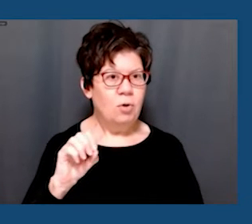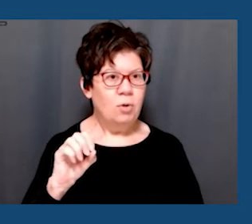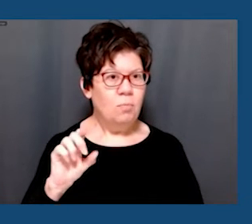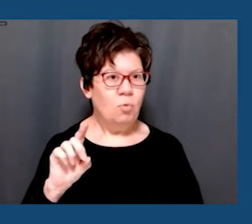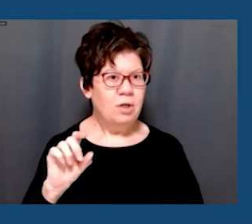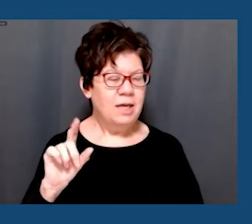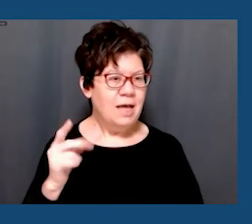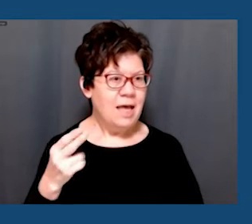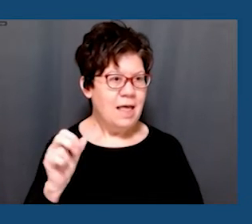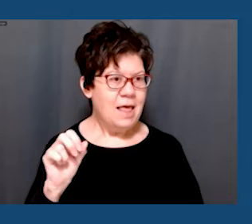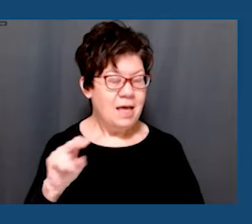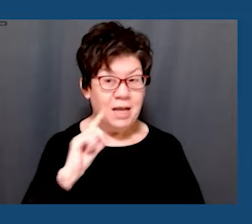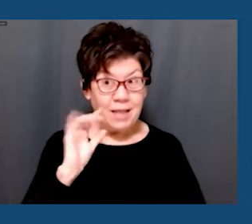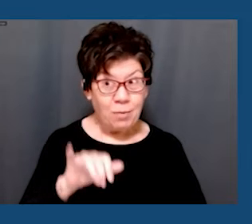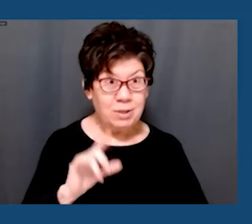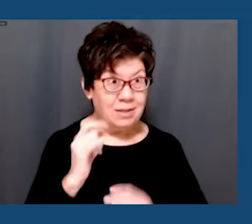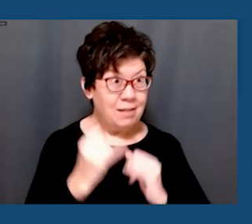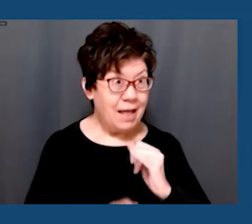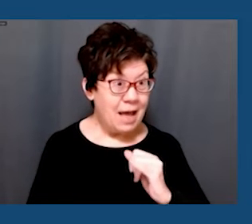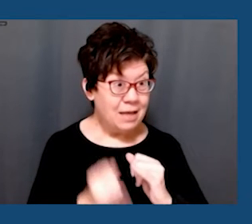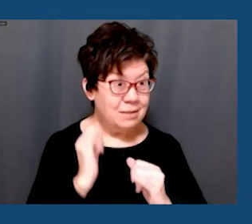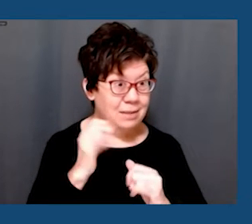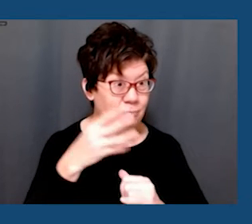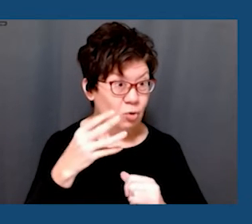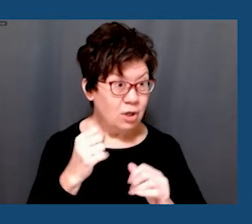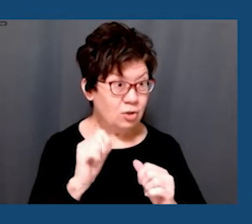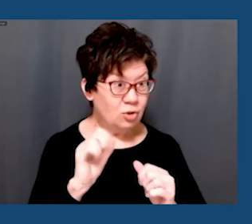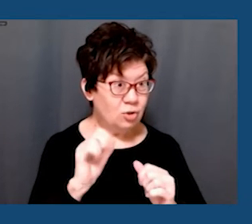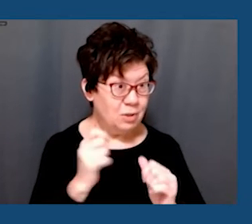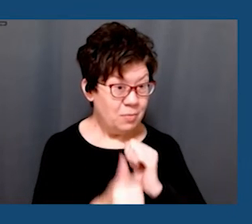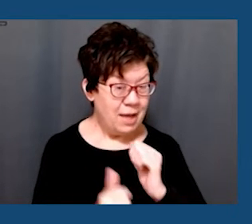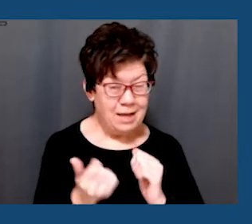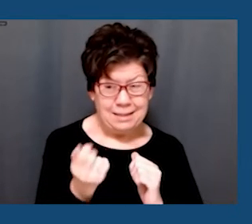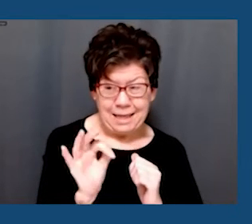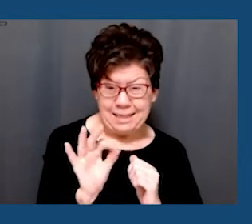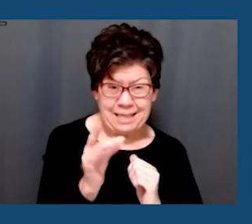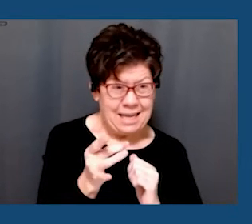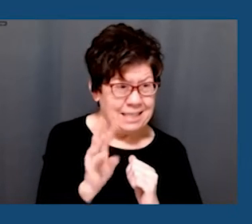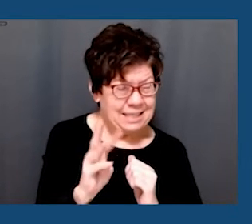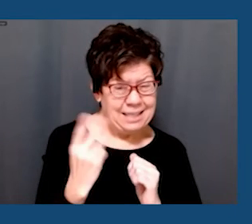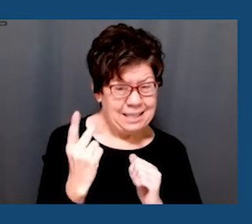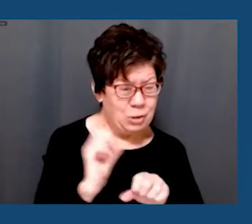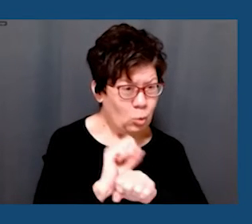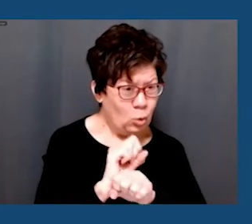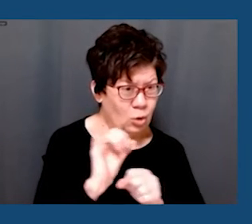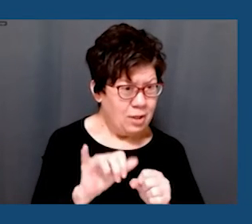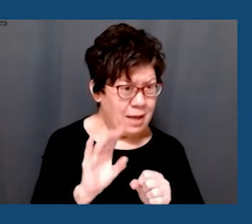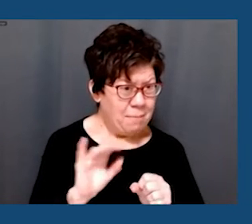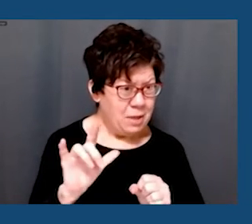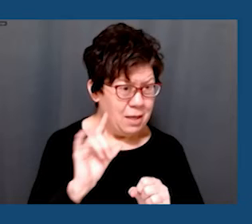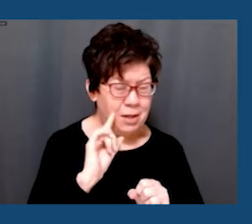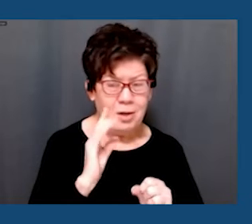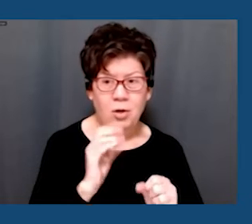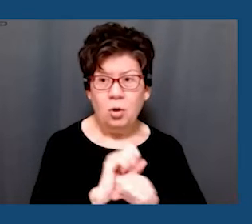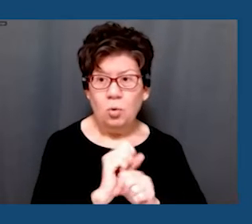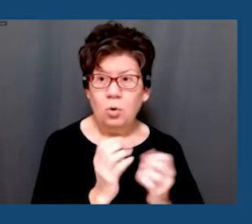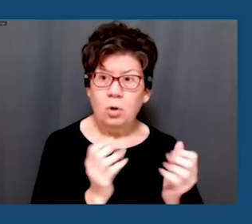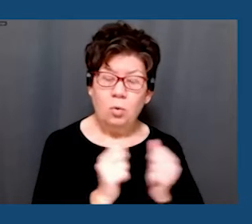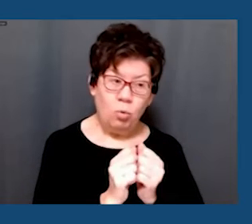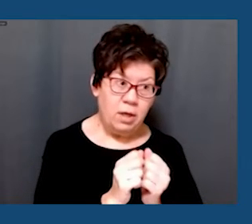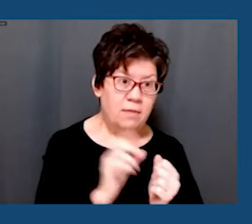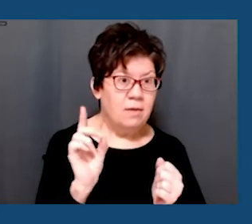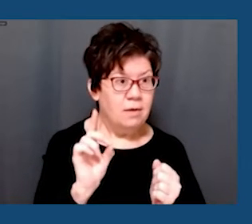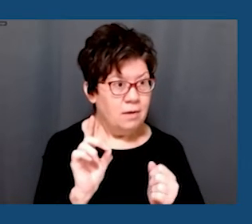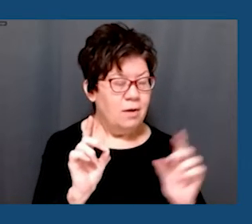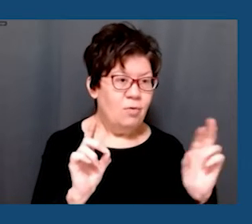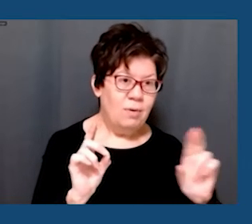major immigration bill that passed in 1986. And we were able to work with Republicans, Democrats, Tip O'Neill,